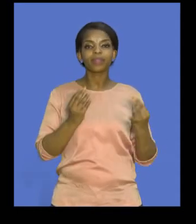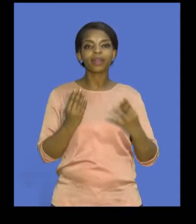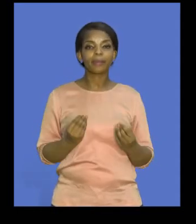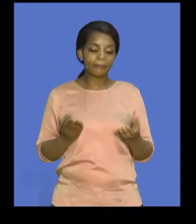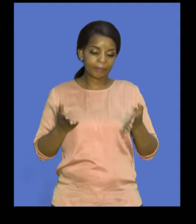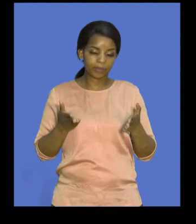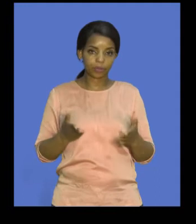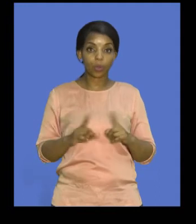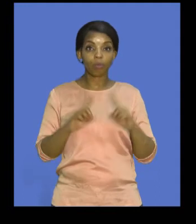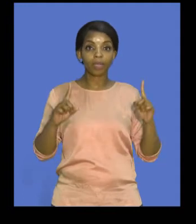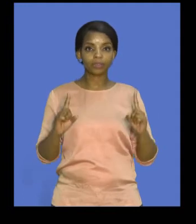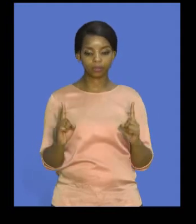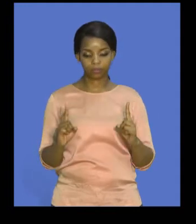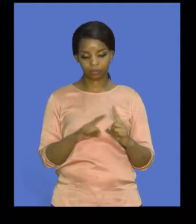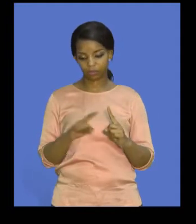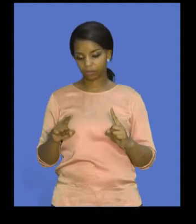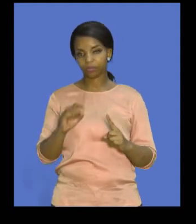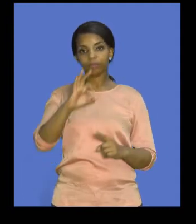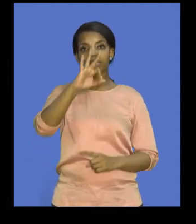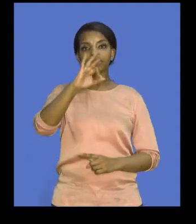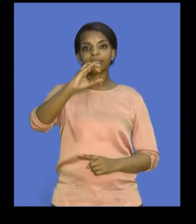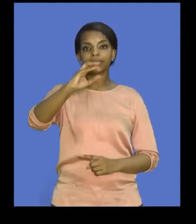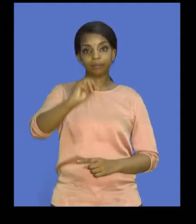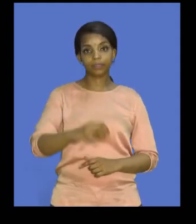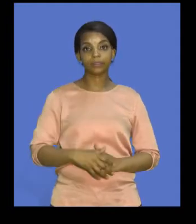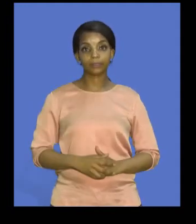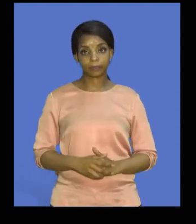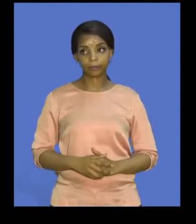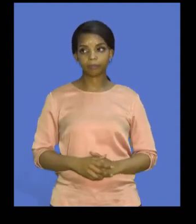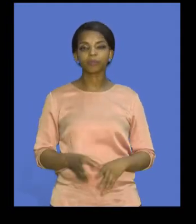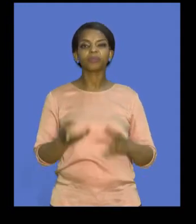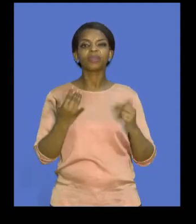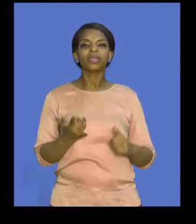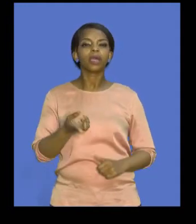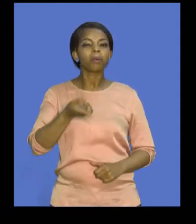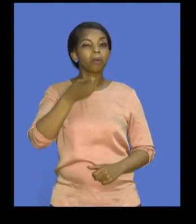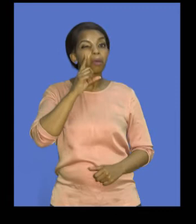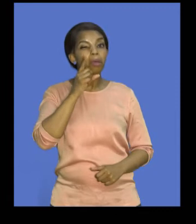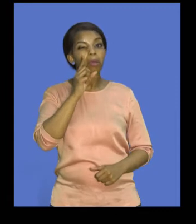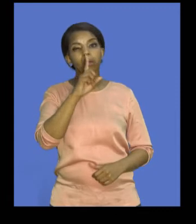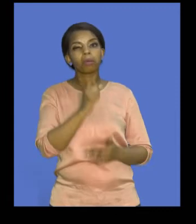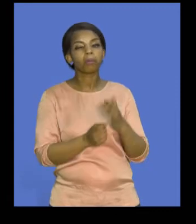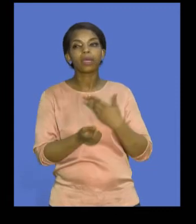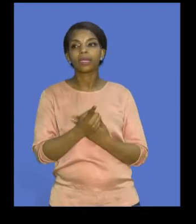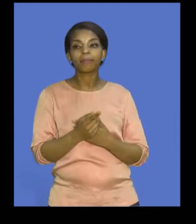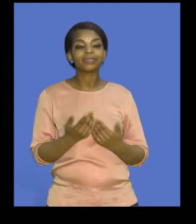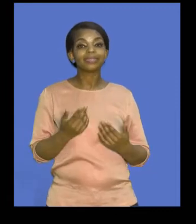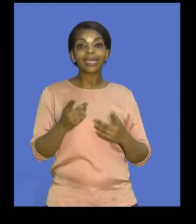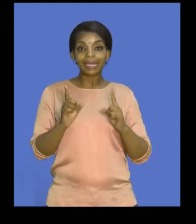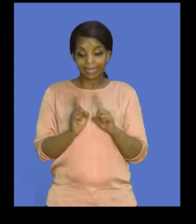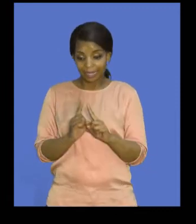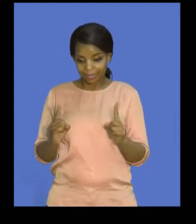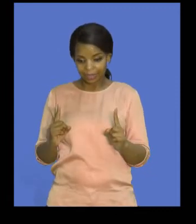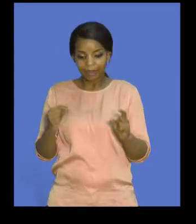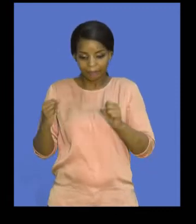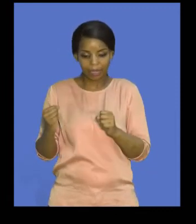Now, if we move to the next, we would want to see what exactly happens. The distance stays the same, but now you have